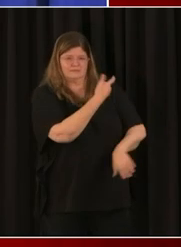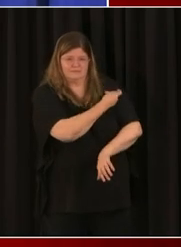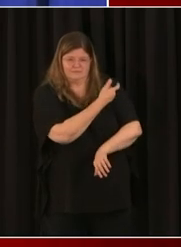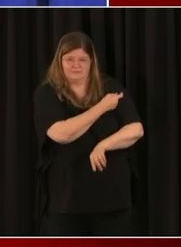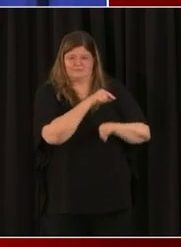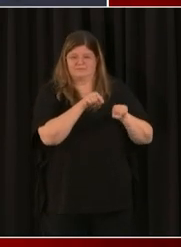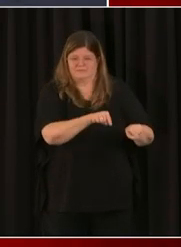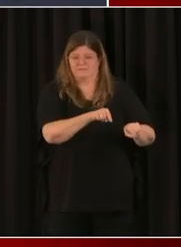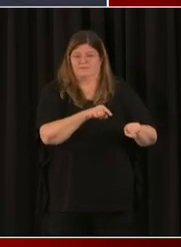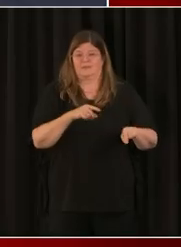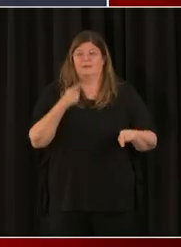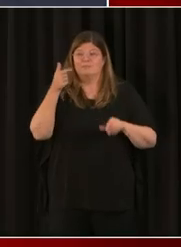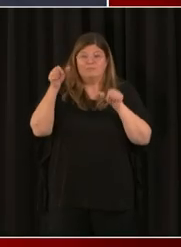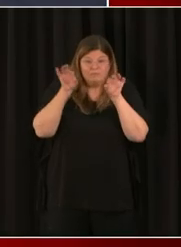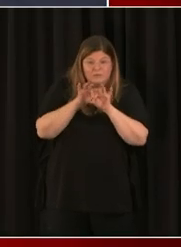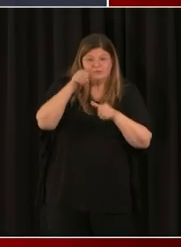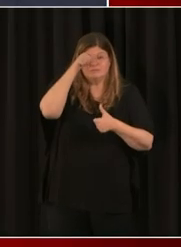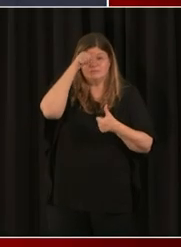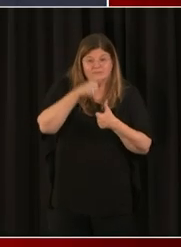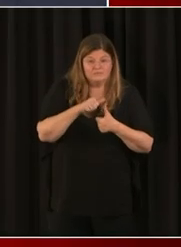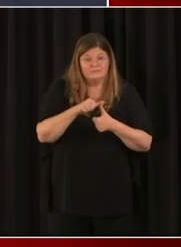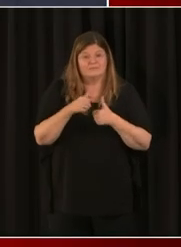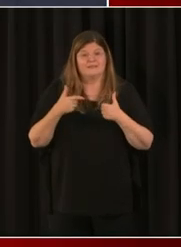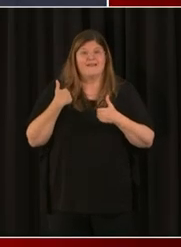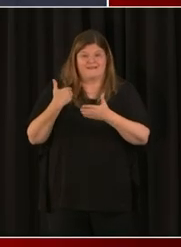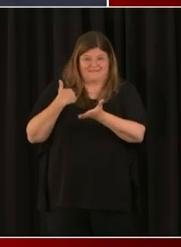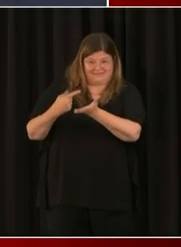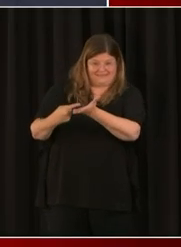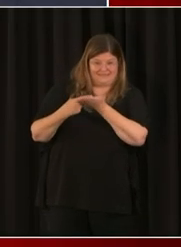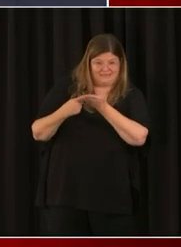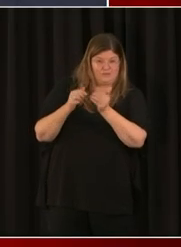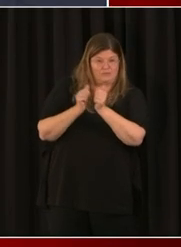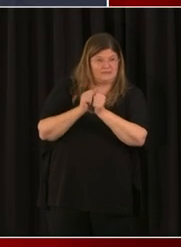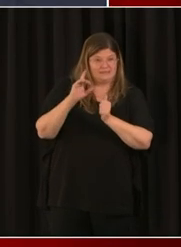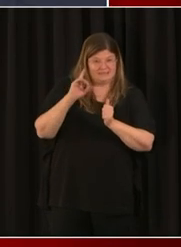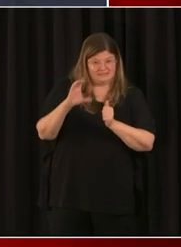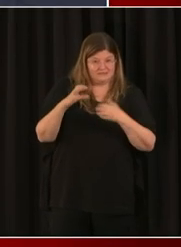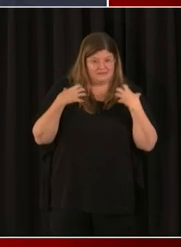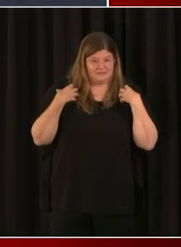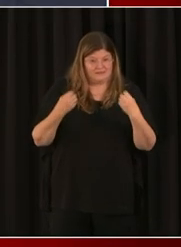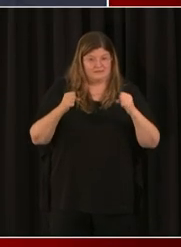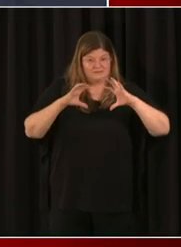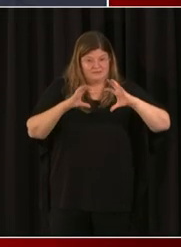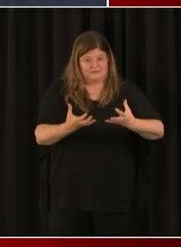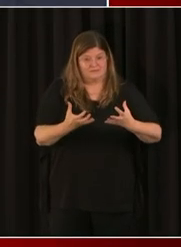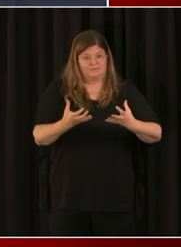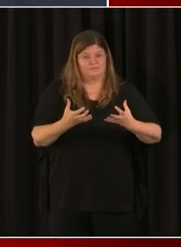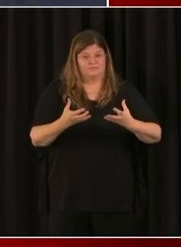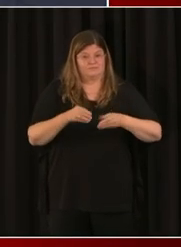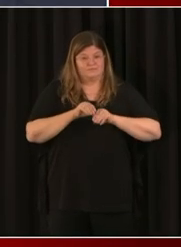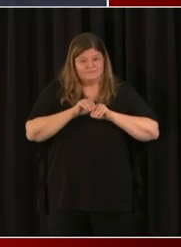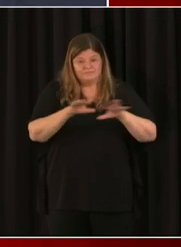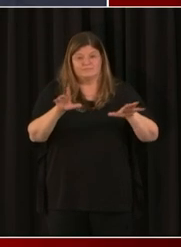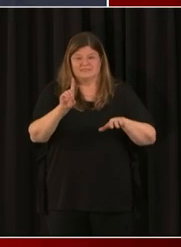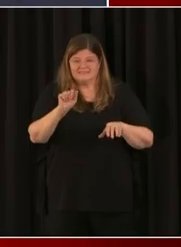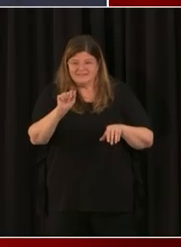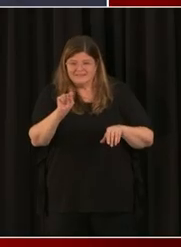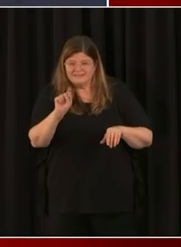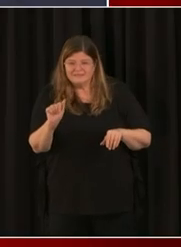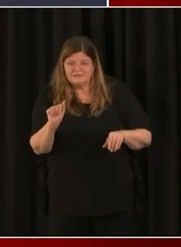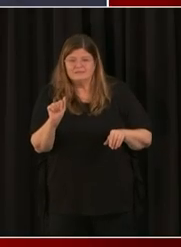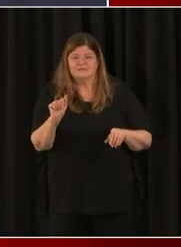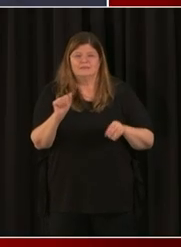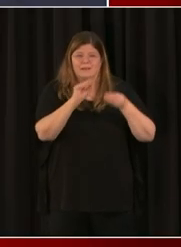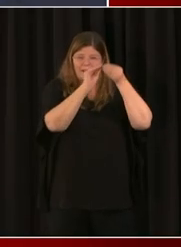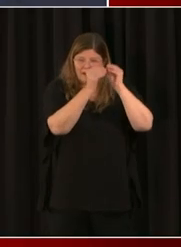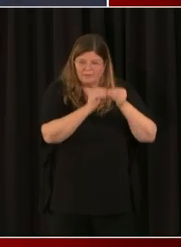remember as we're doing this, and we had a conversation at DC Health this morning that we're giving you data right now about the